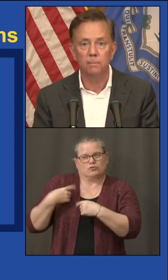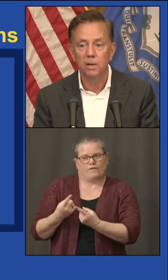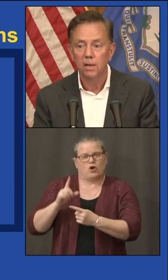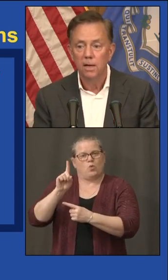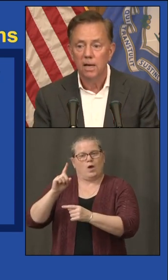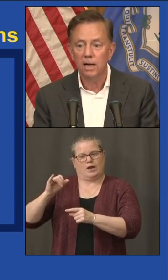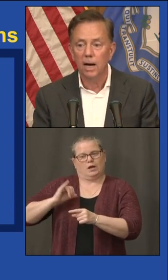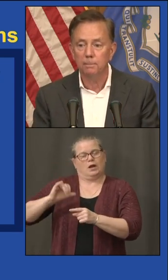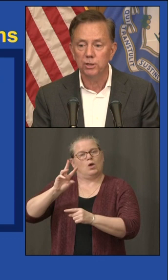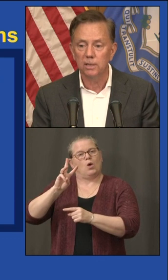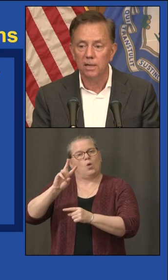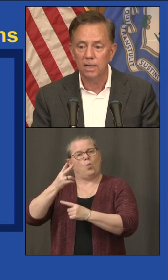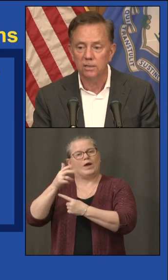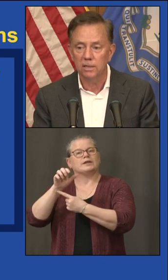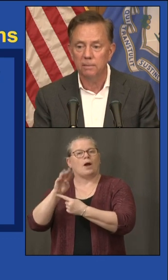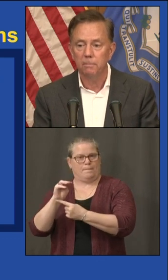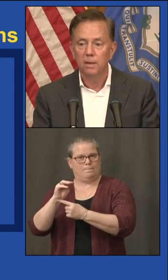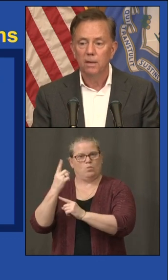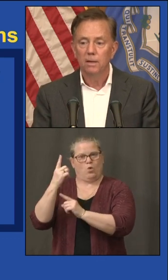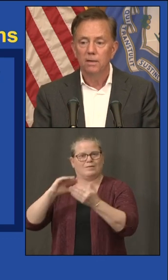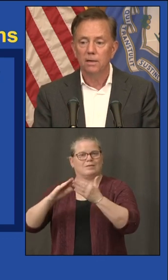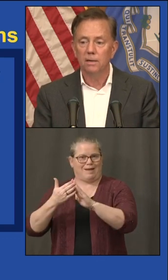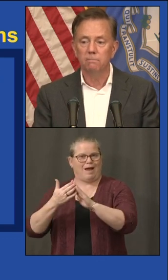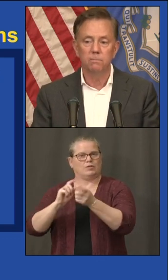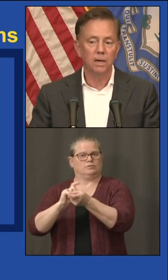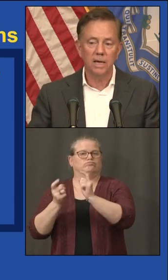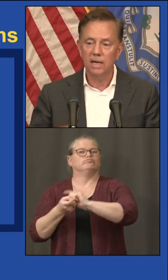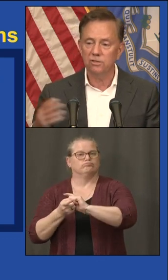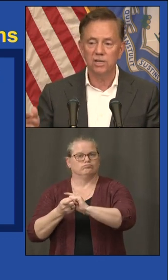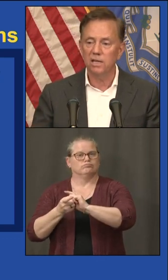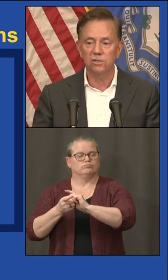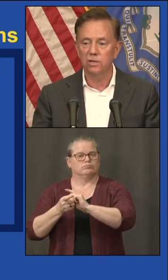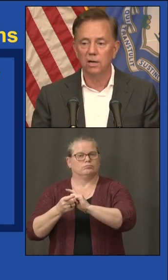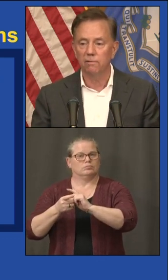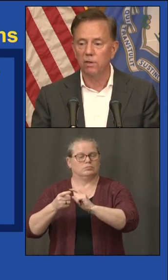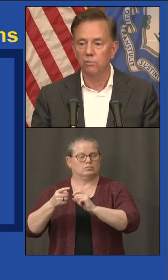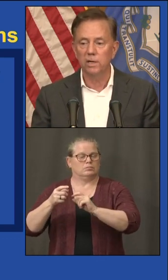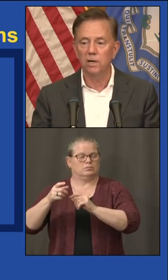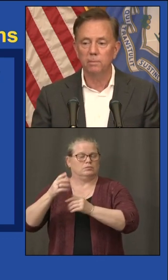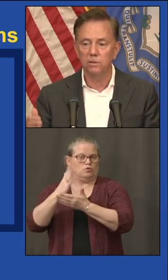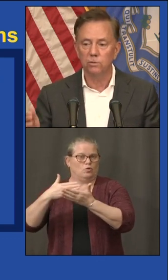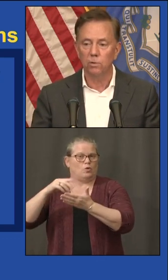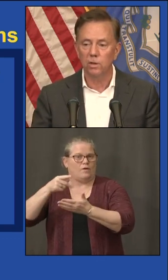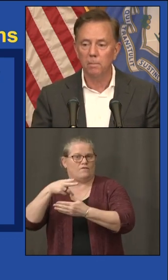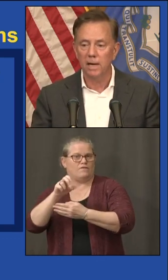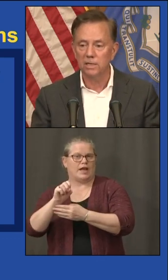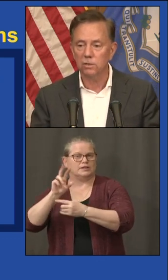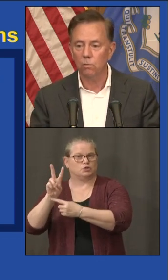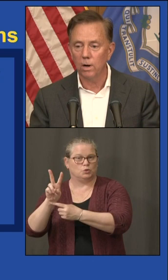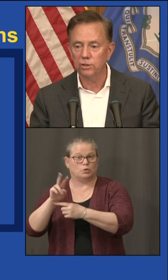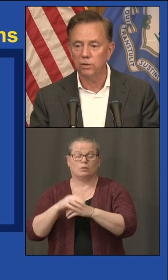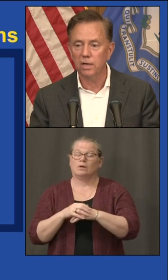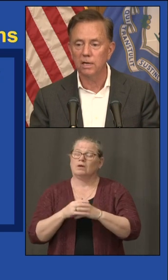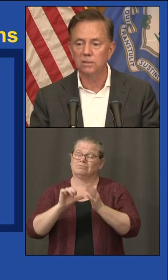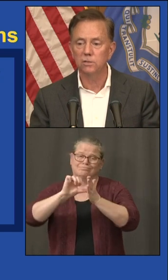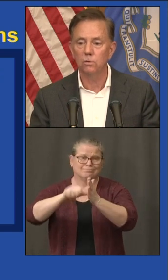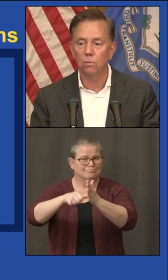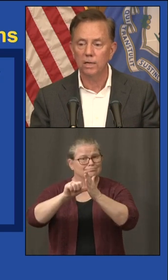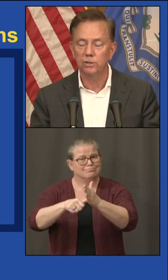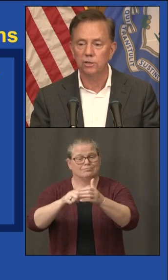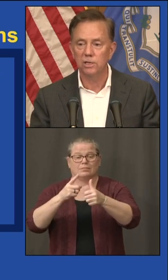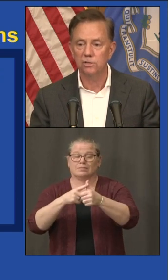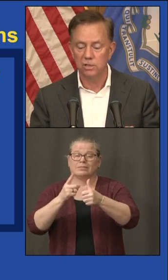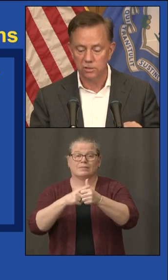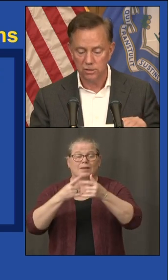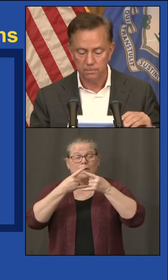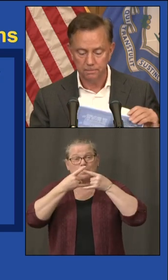is an option. And I can't say this enough. The 3 W's: wear the mask, wash your hands,